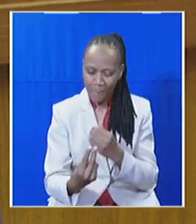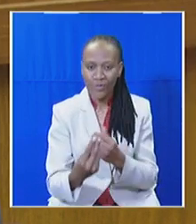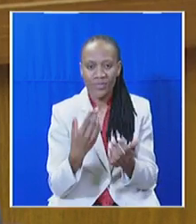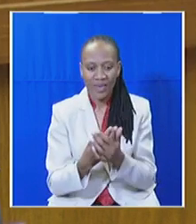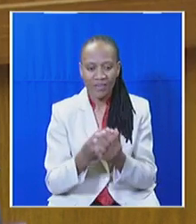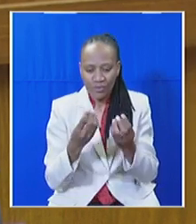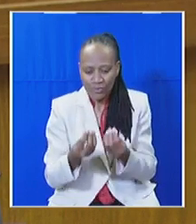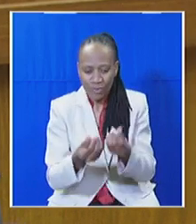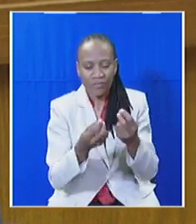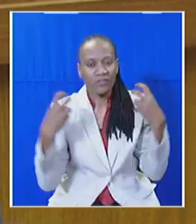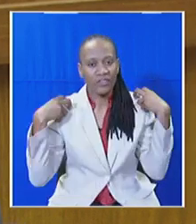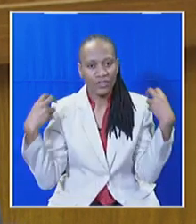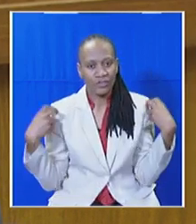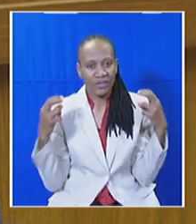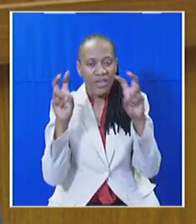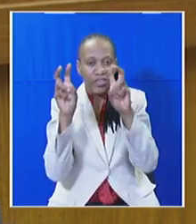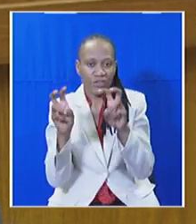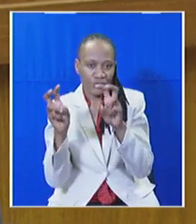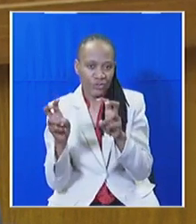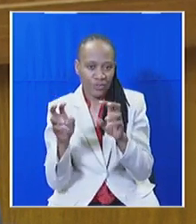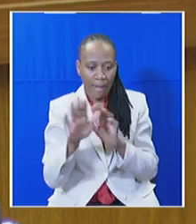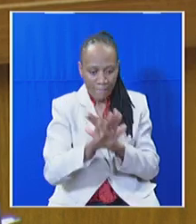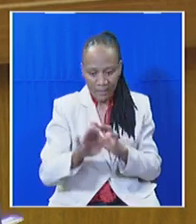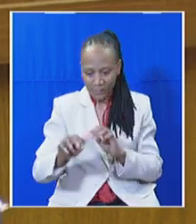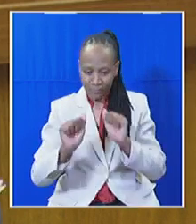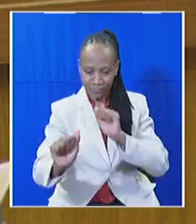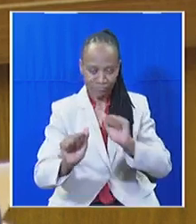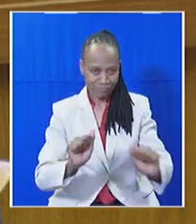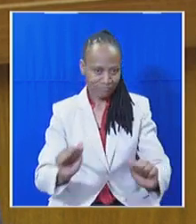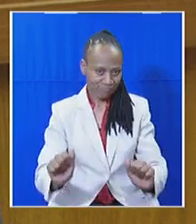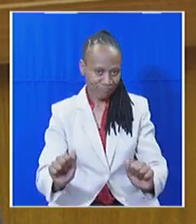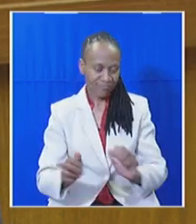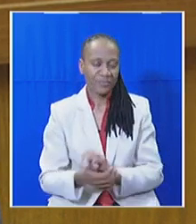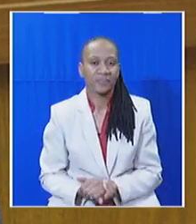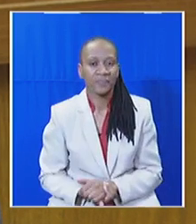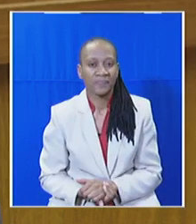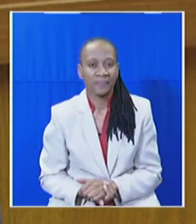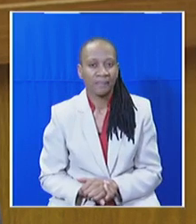issues in their regions as they emerged.